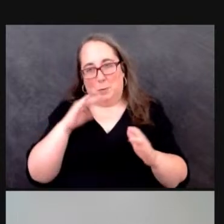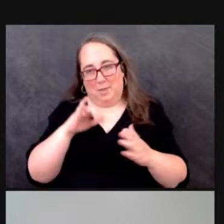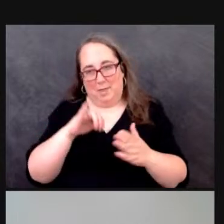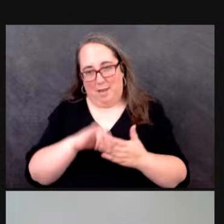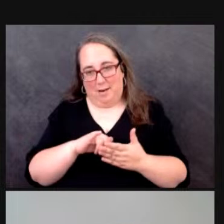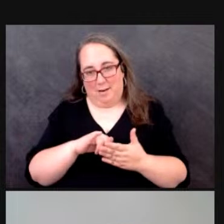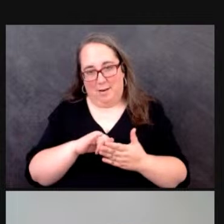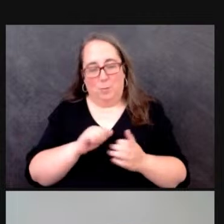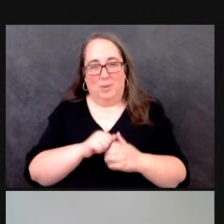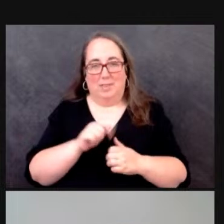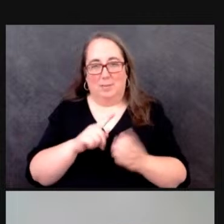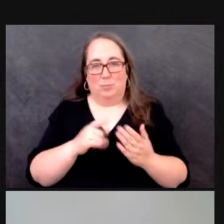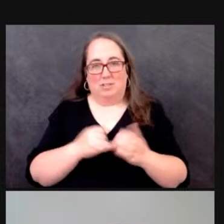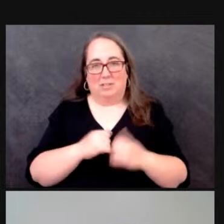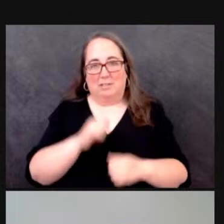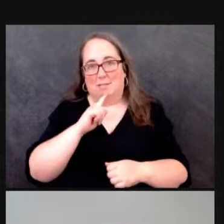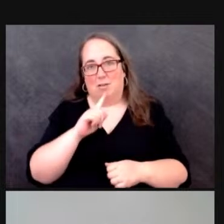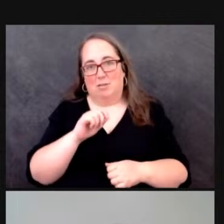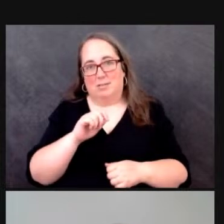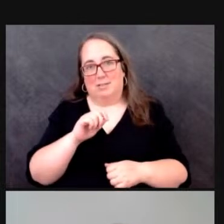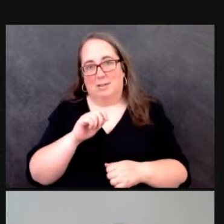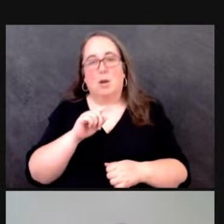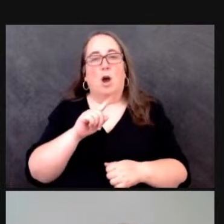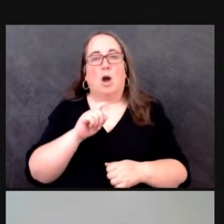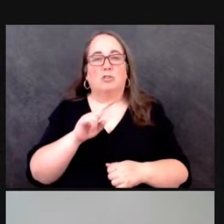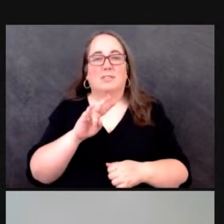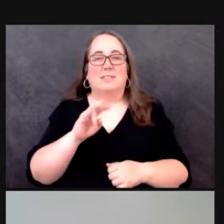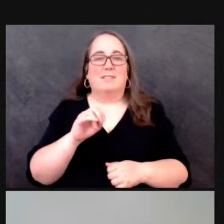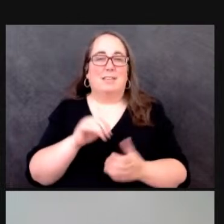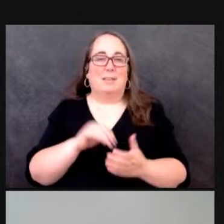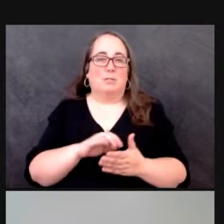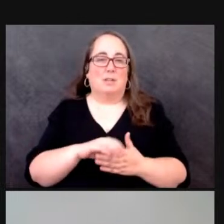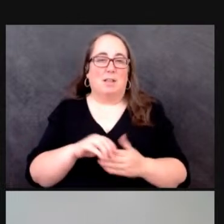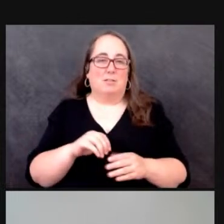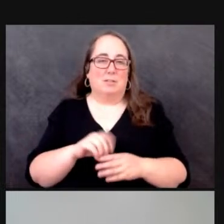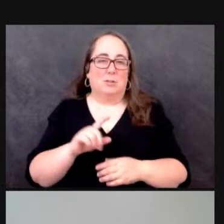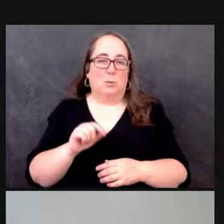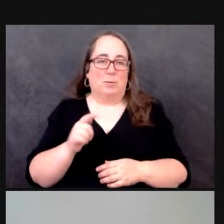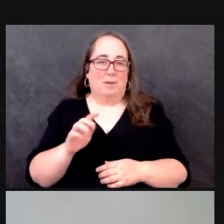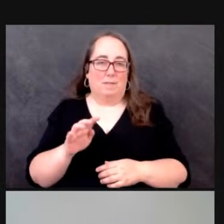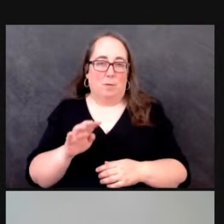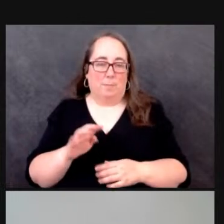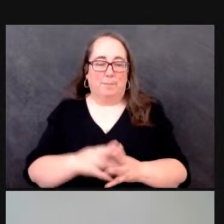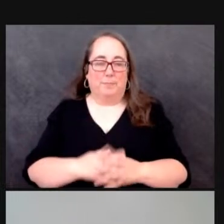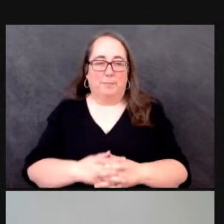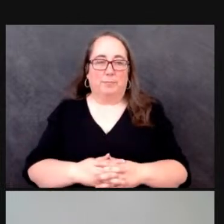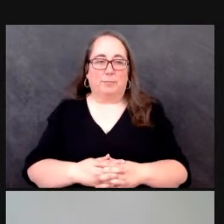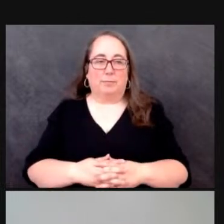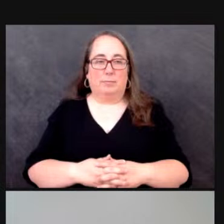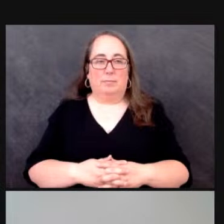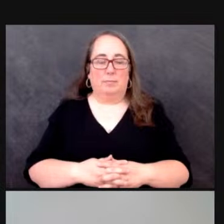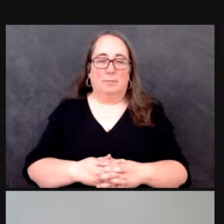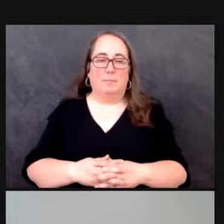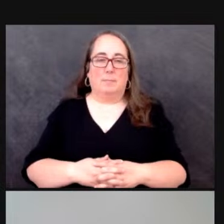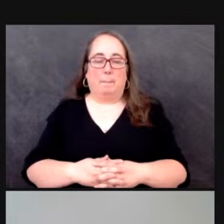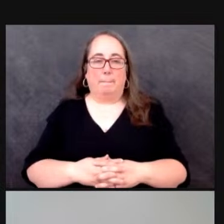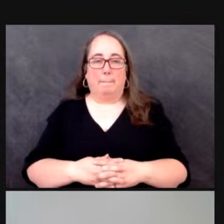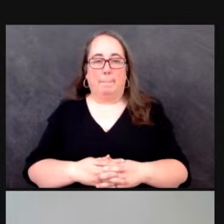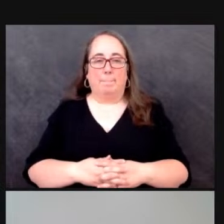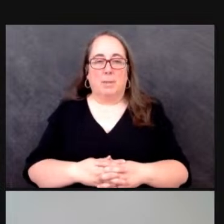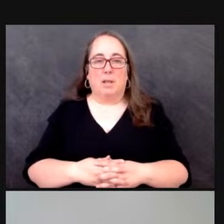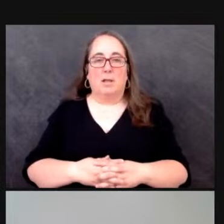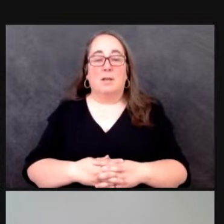this project within a budget of $170,000 in 2024. I cannot think of a better way to end